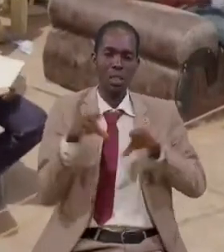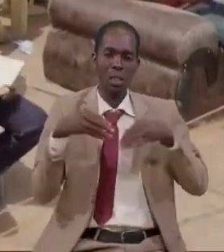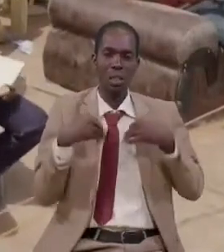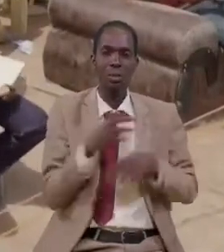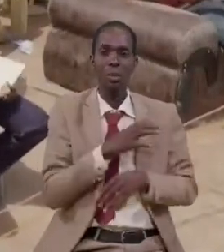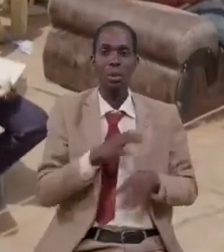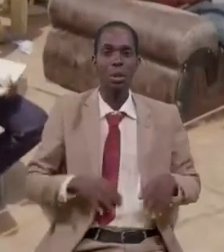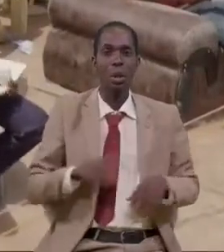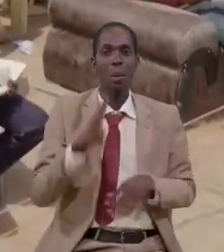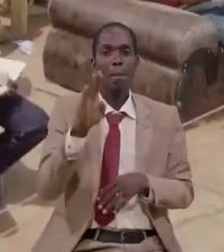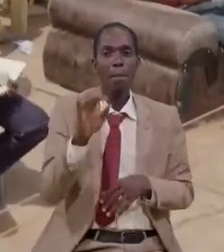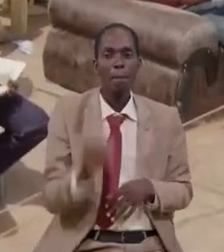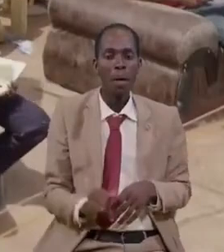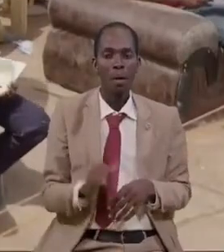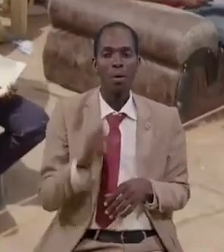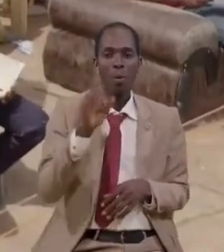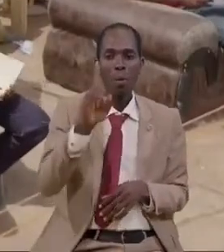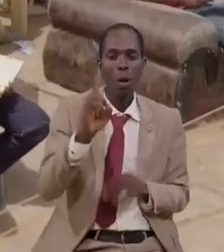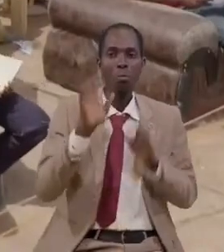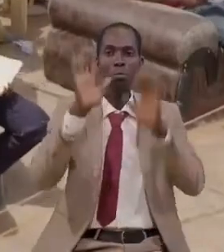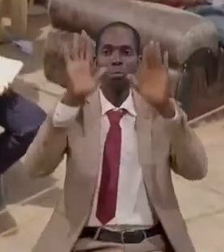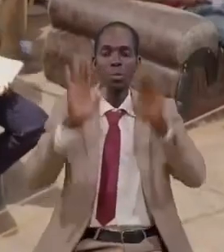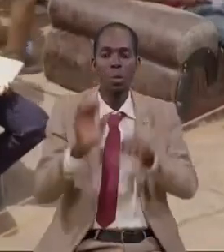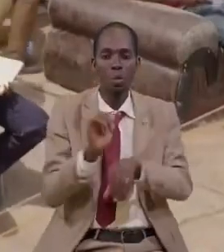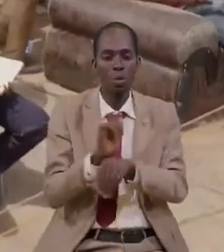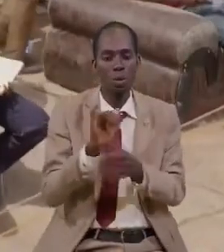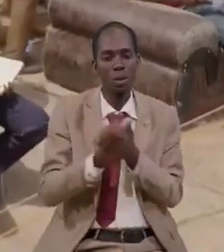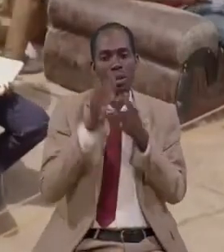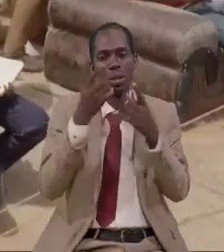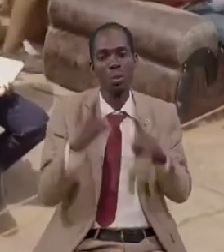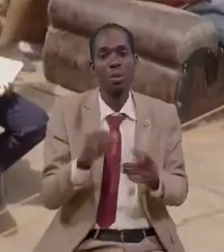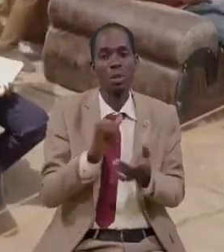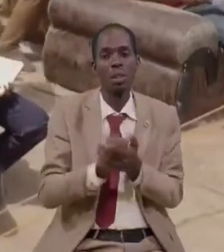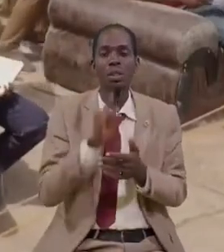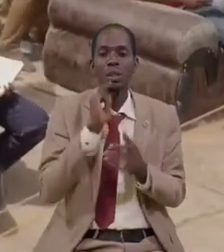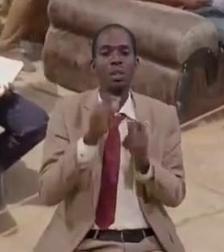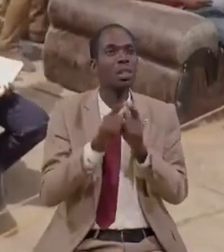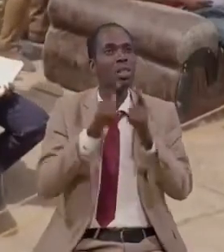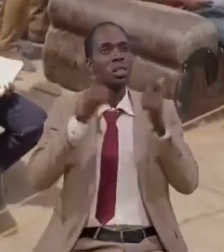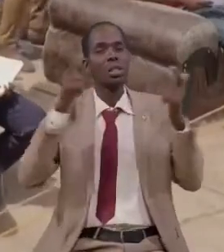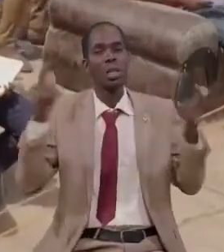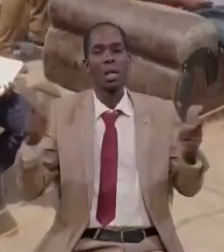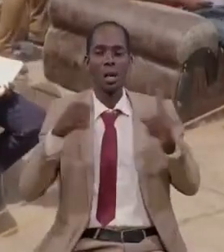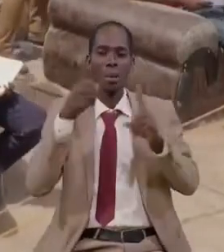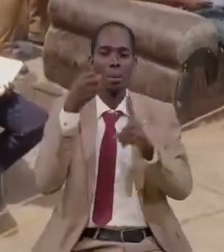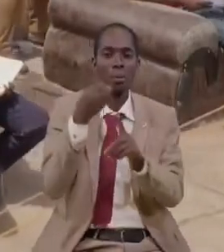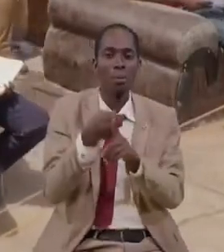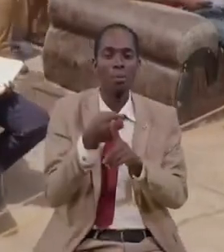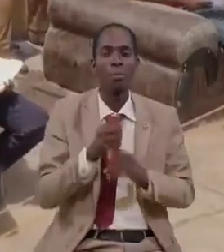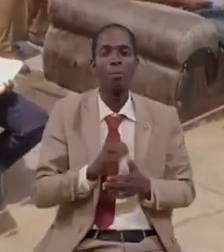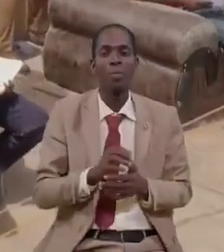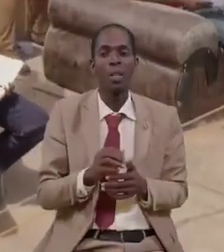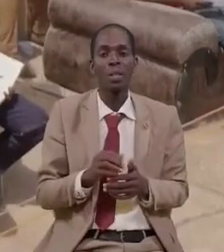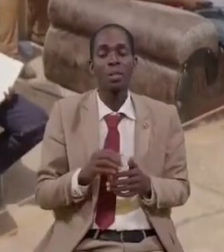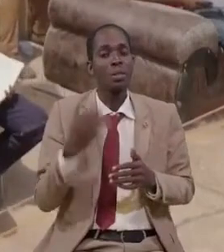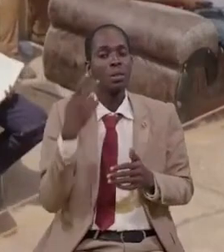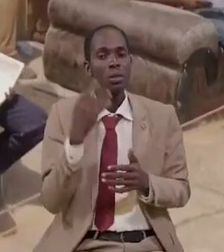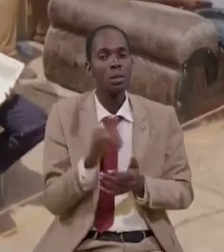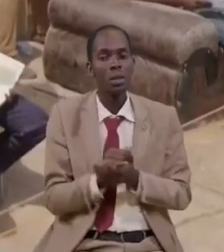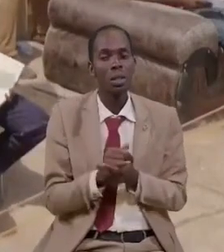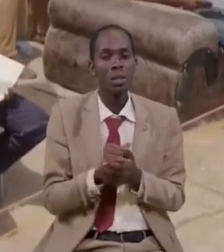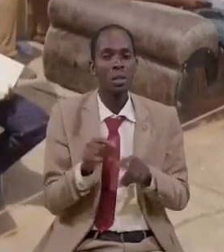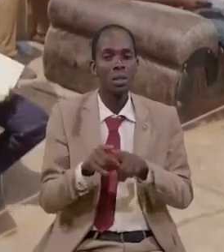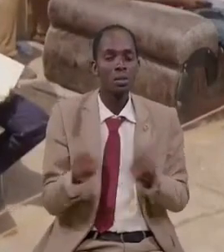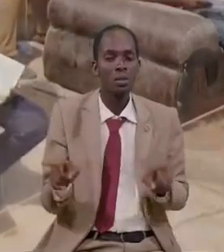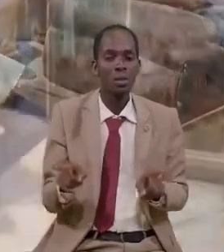of one miracle. That is an amazing impact. Also, difference could also mean knowing